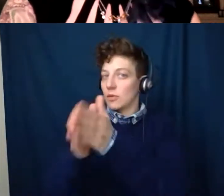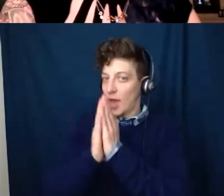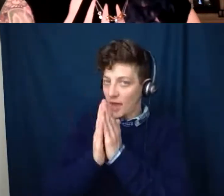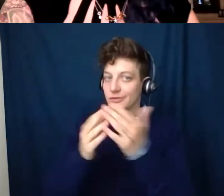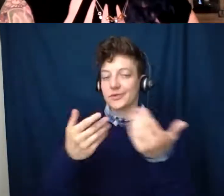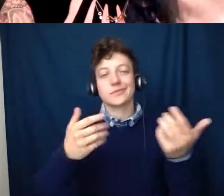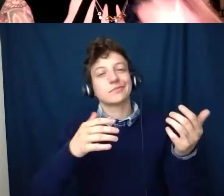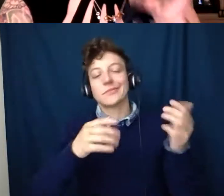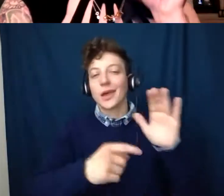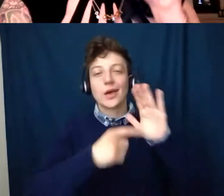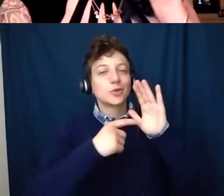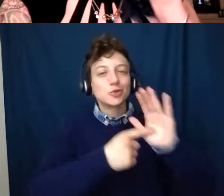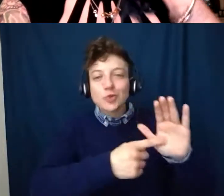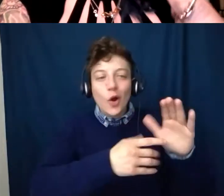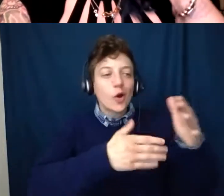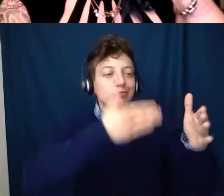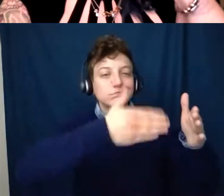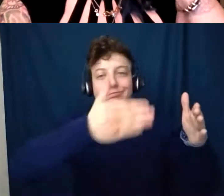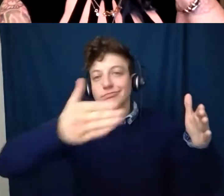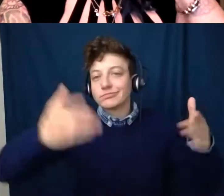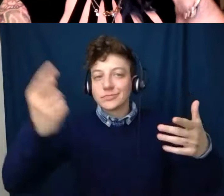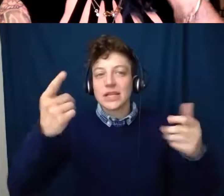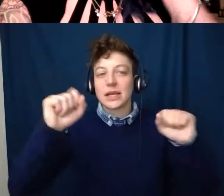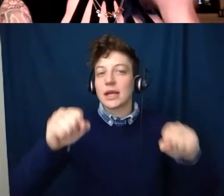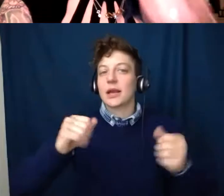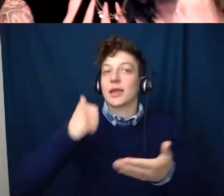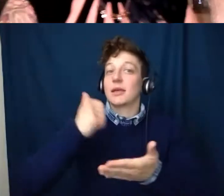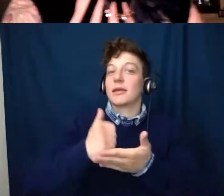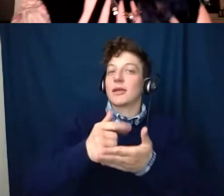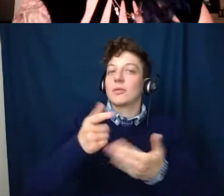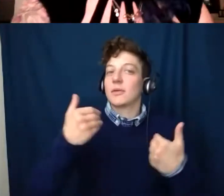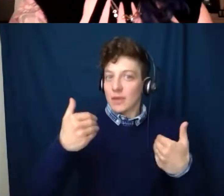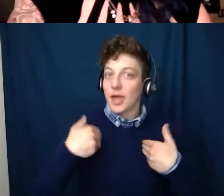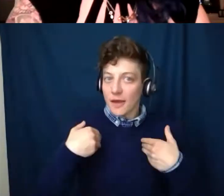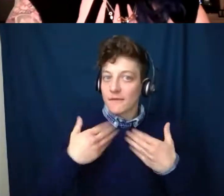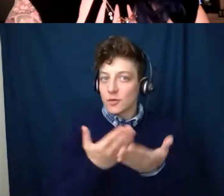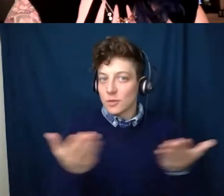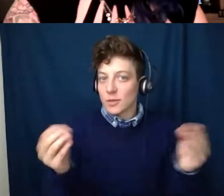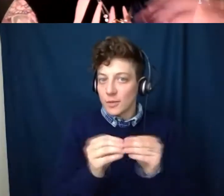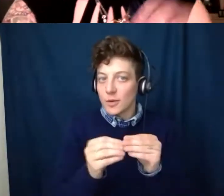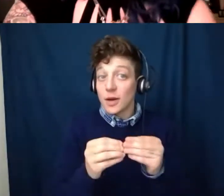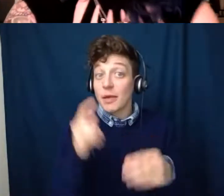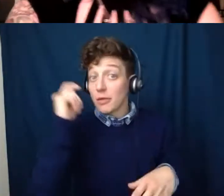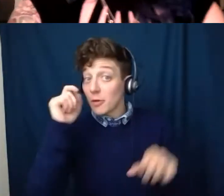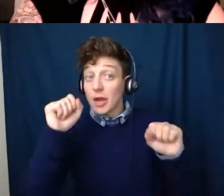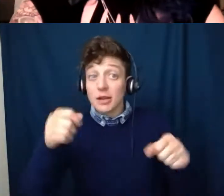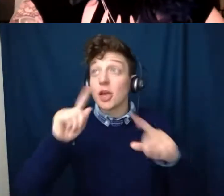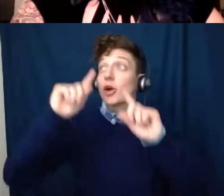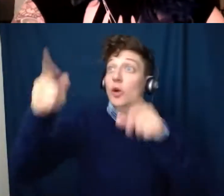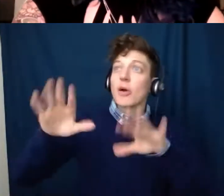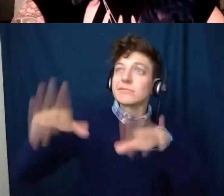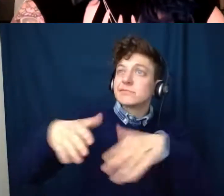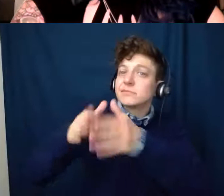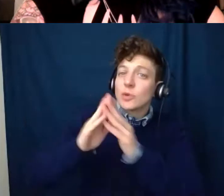metric. And I think it can help them stock it a little more. But so in theory, you can just go to the pharmacist and say you want Narcan.